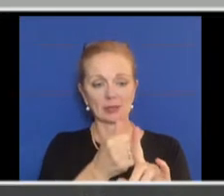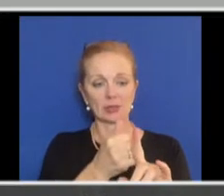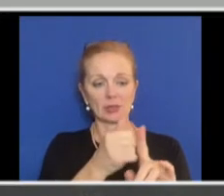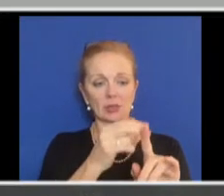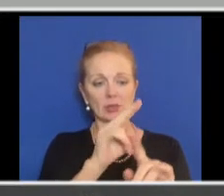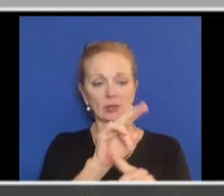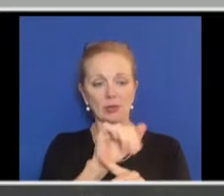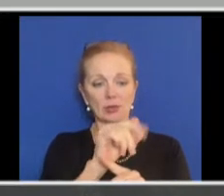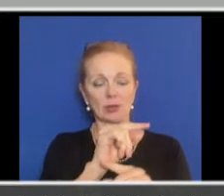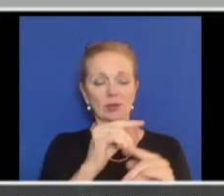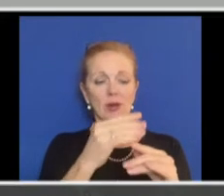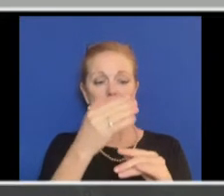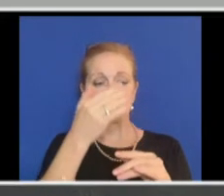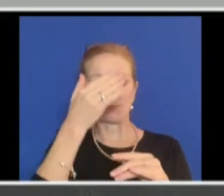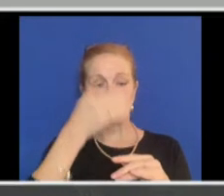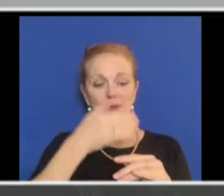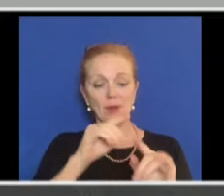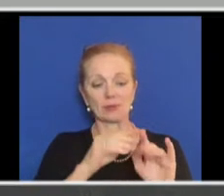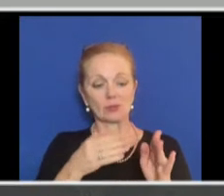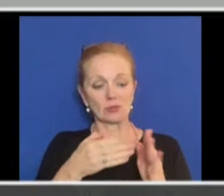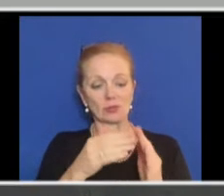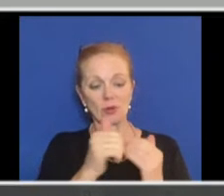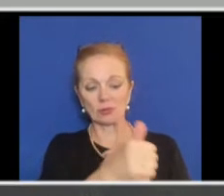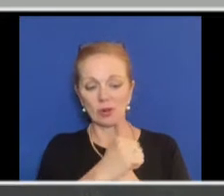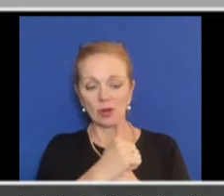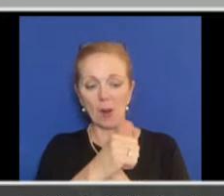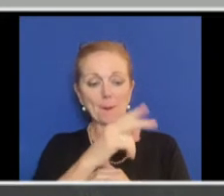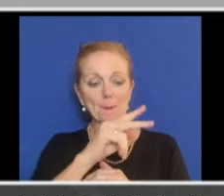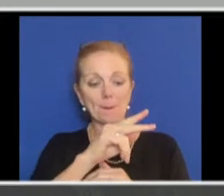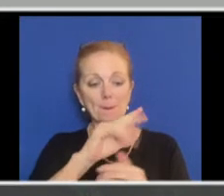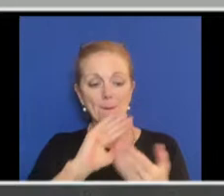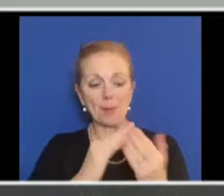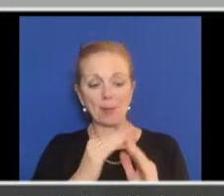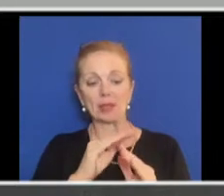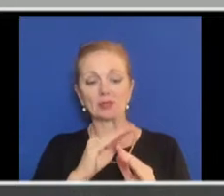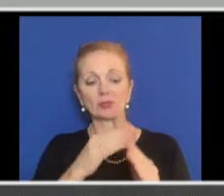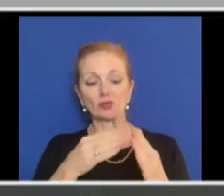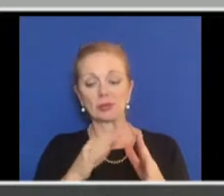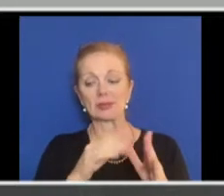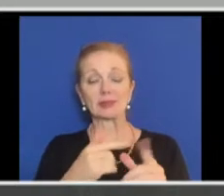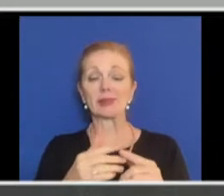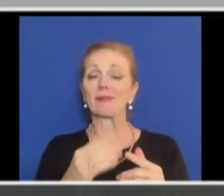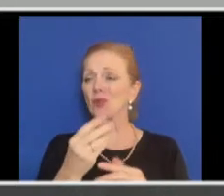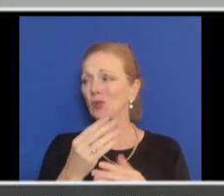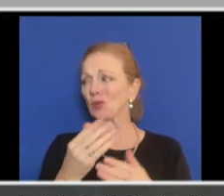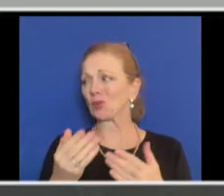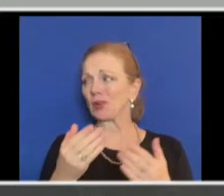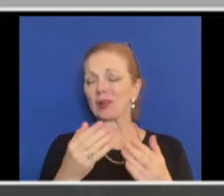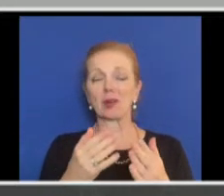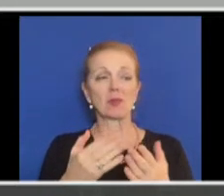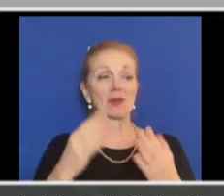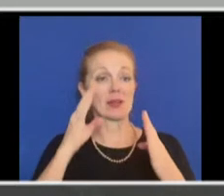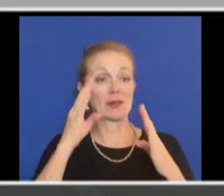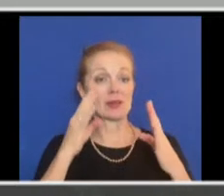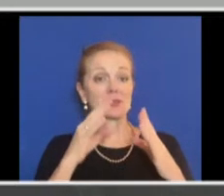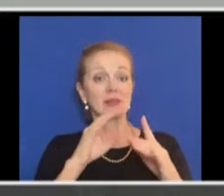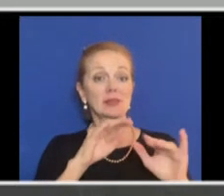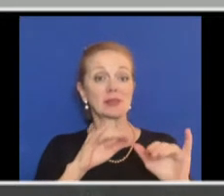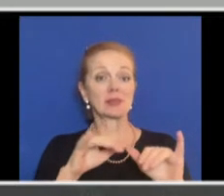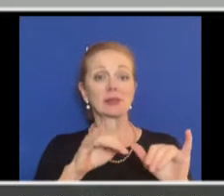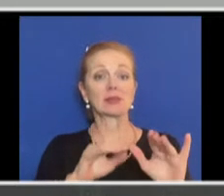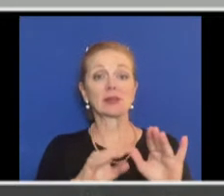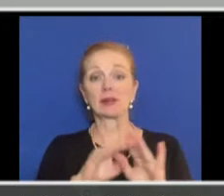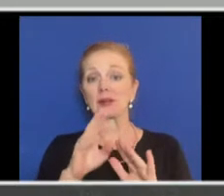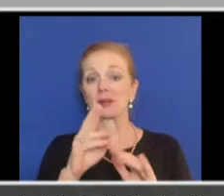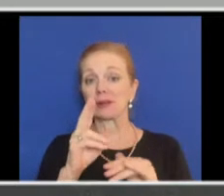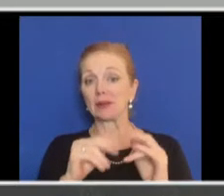streets so we've seen a few petitions like this one that was approved earlier this evening that provide these Innovative standards essentially to construct these